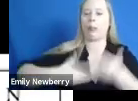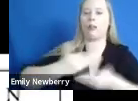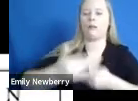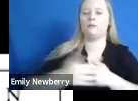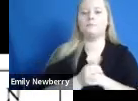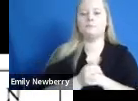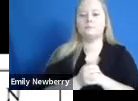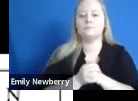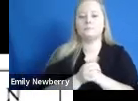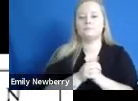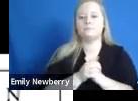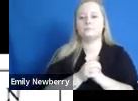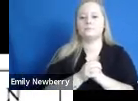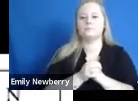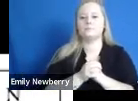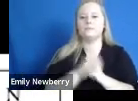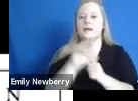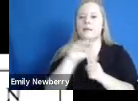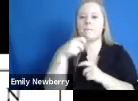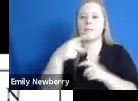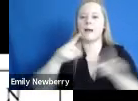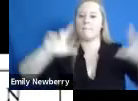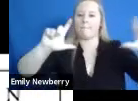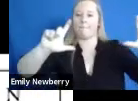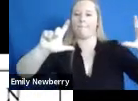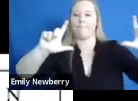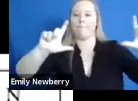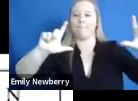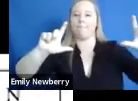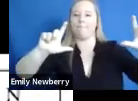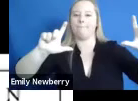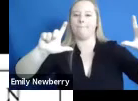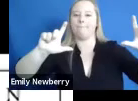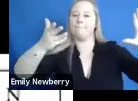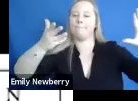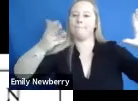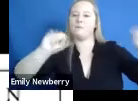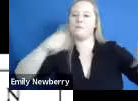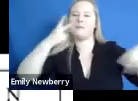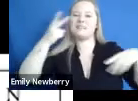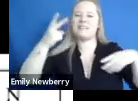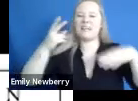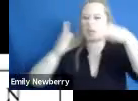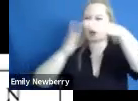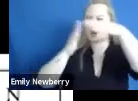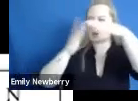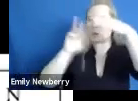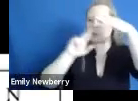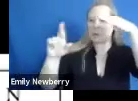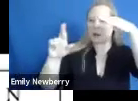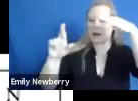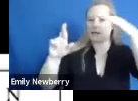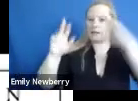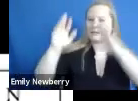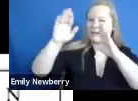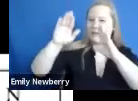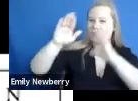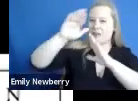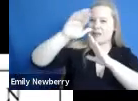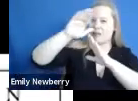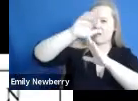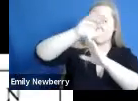All right, here's a map of our project and the boundary. You can kind of see in the upper right, it kind of goes counterclockwise. That's block 1.